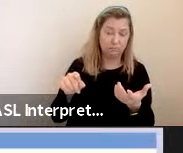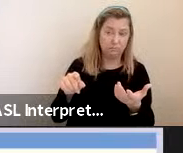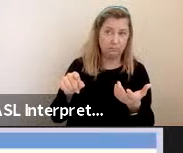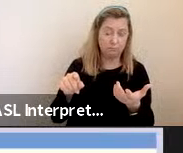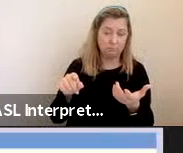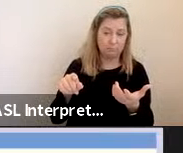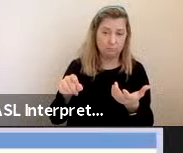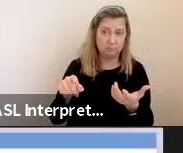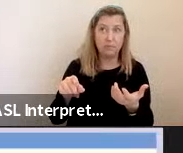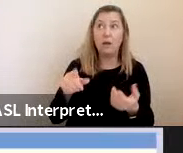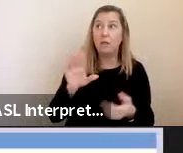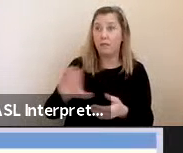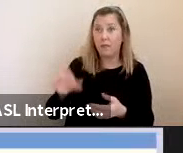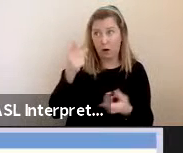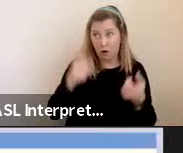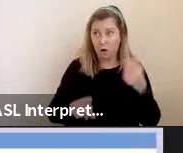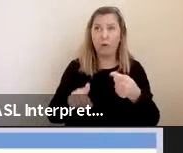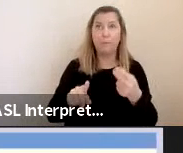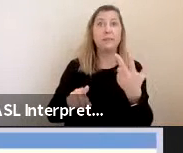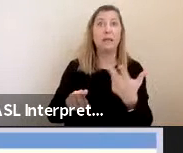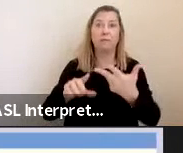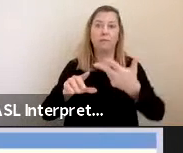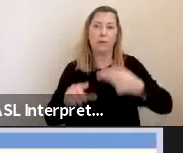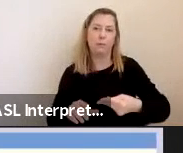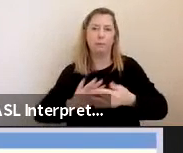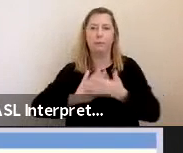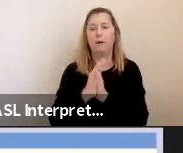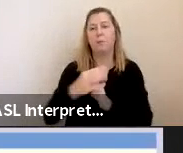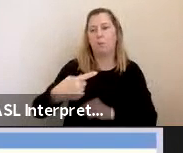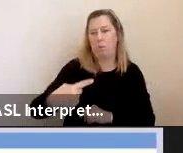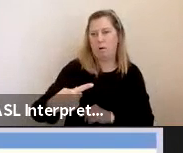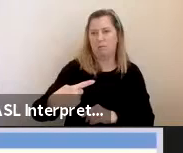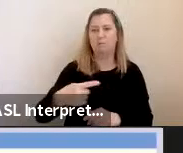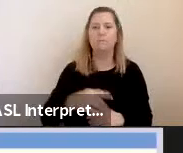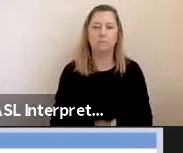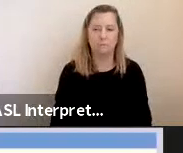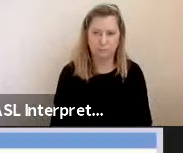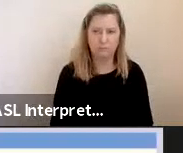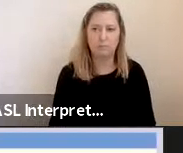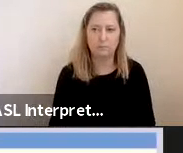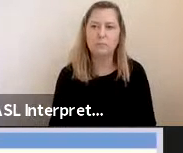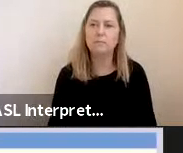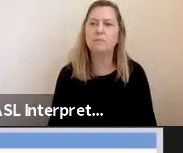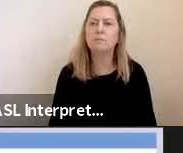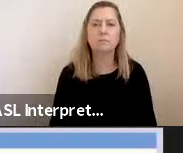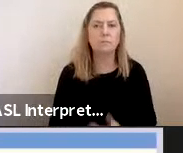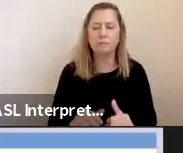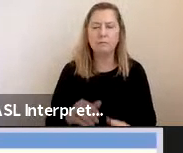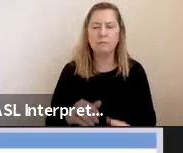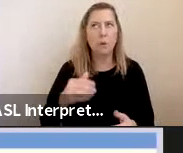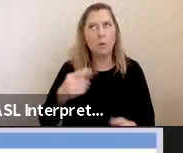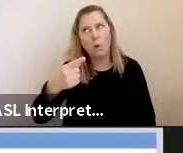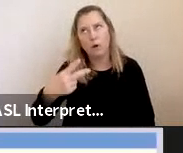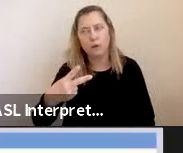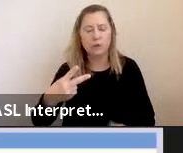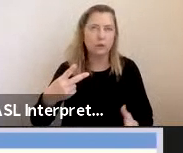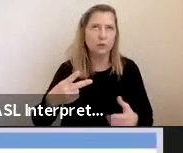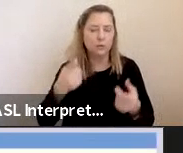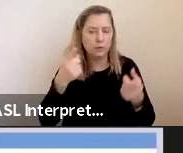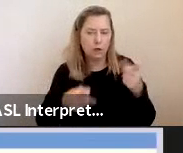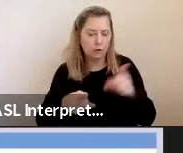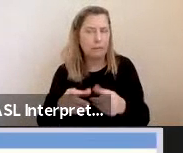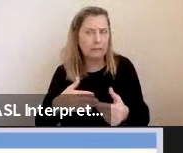those agreements have been collapsed into one agreement. Okay. So Donna, One or two is that, agreements.